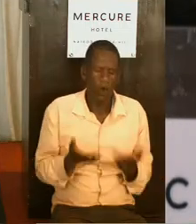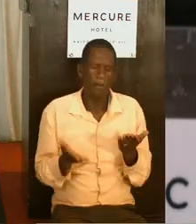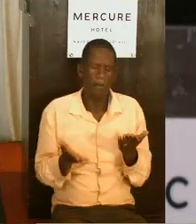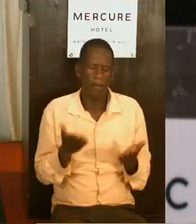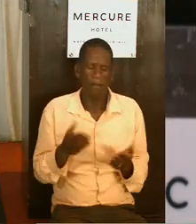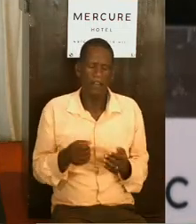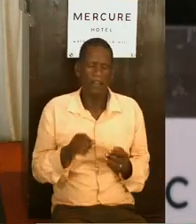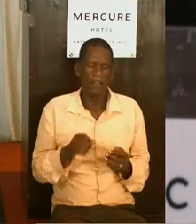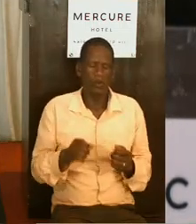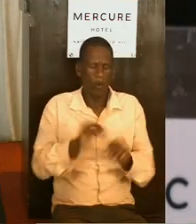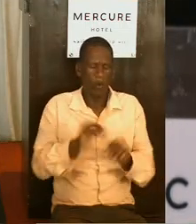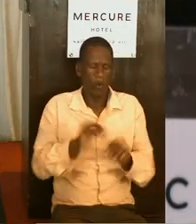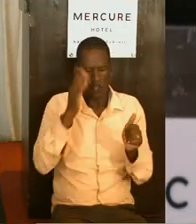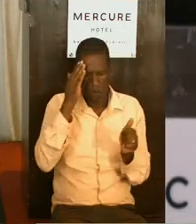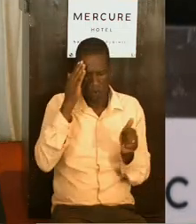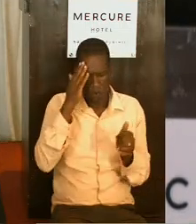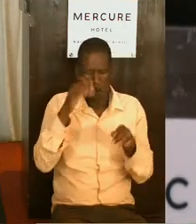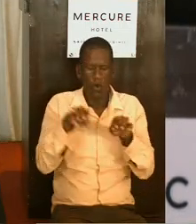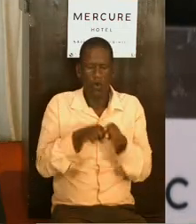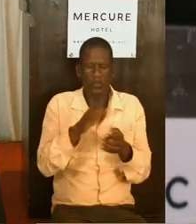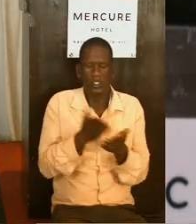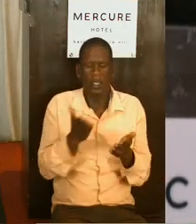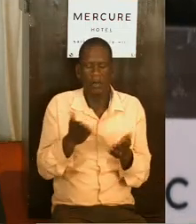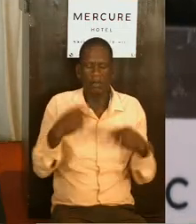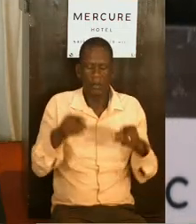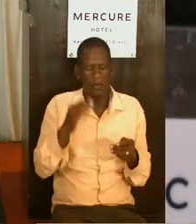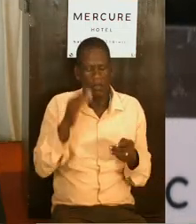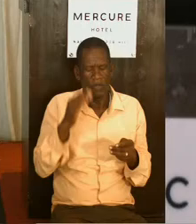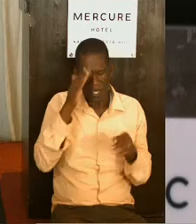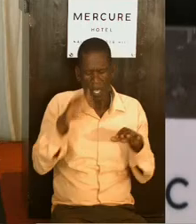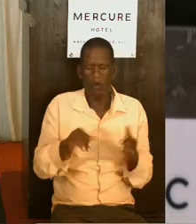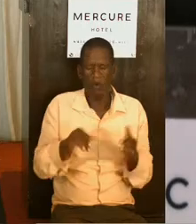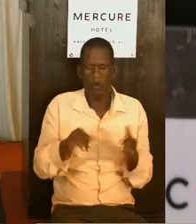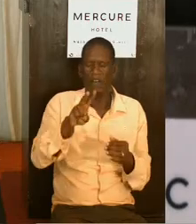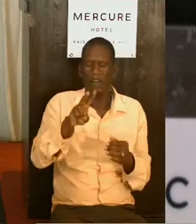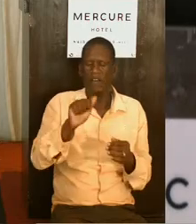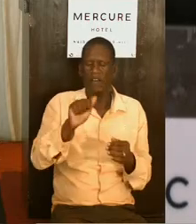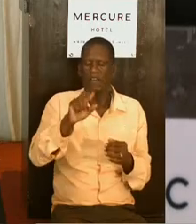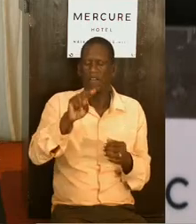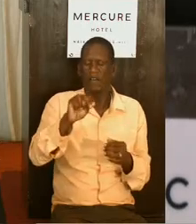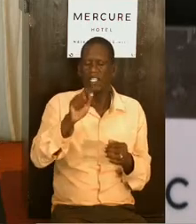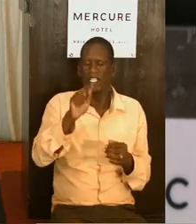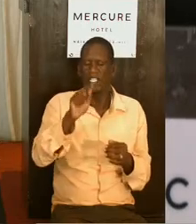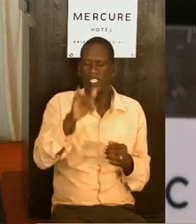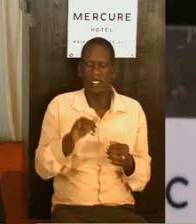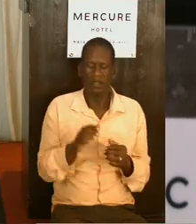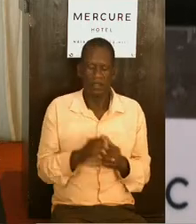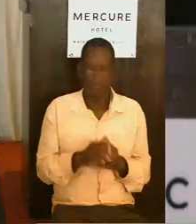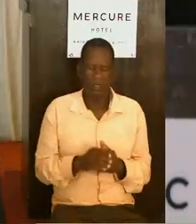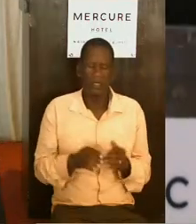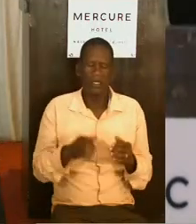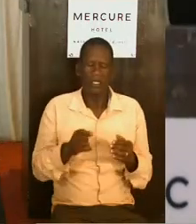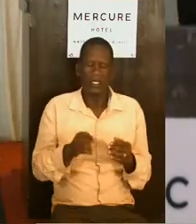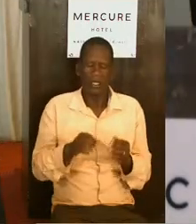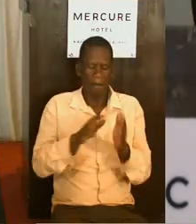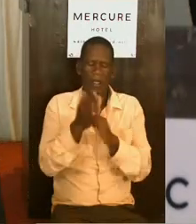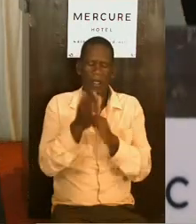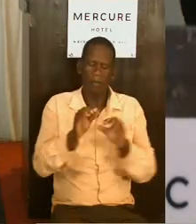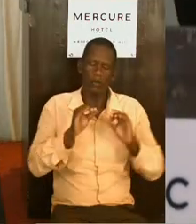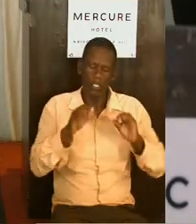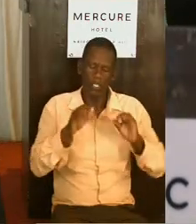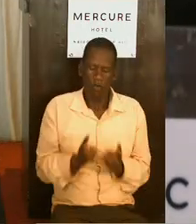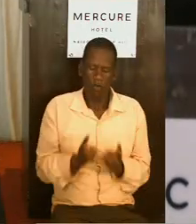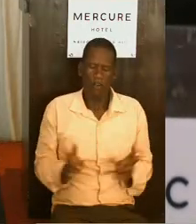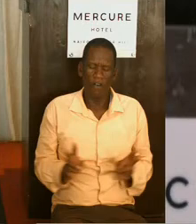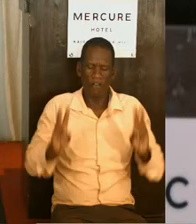Fame even something of vanity as well as Revenge the biblical teachings of a